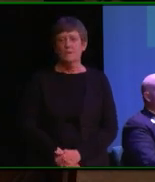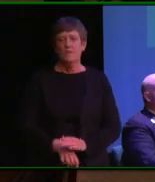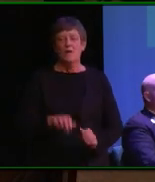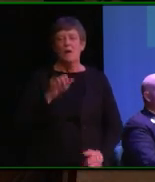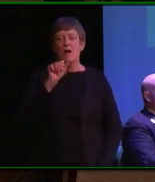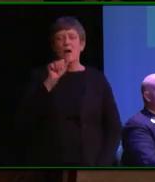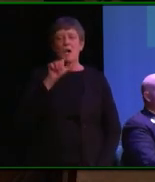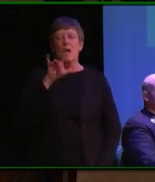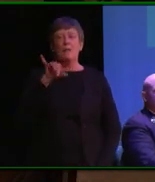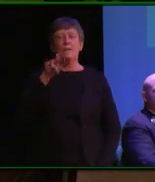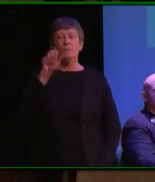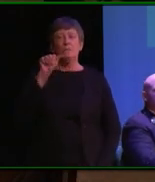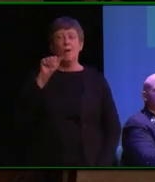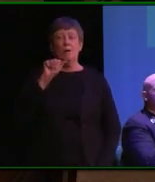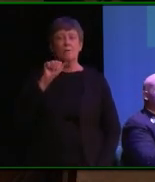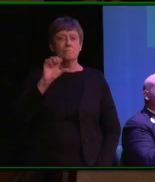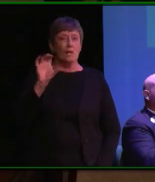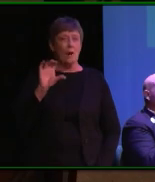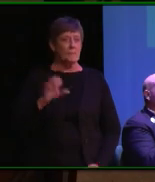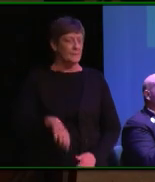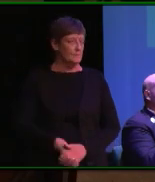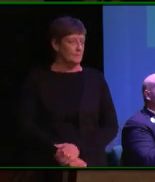Alicia Coppin.